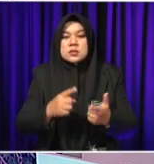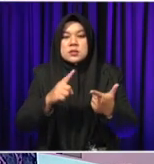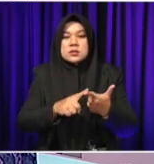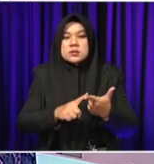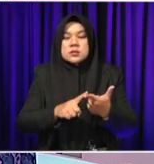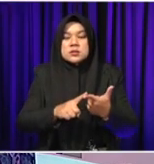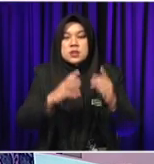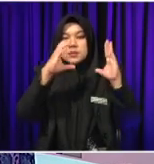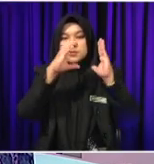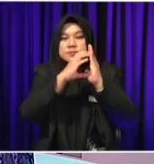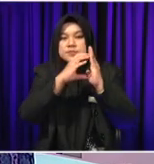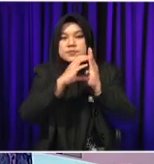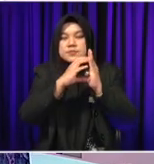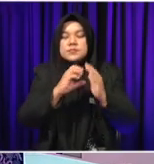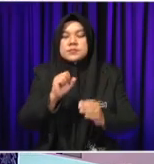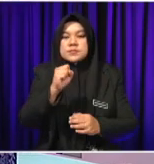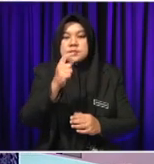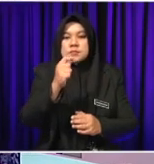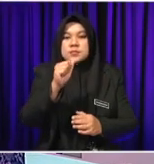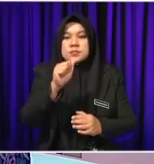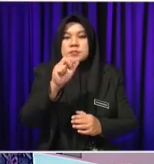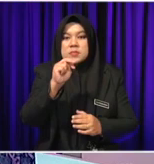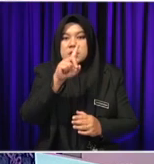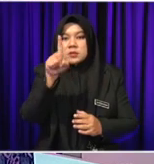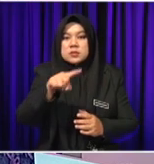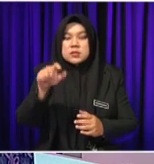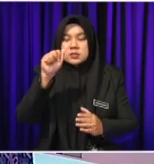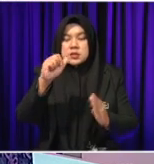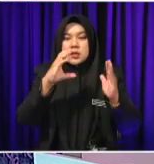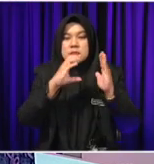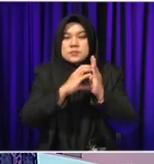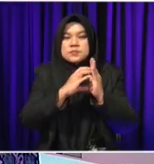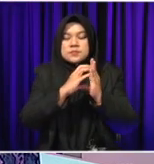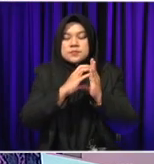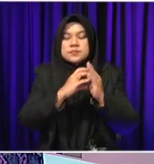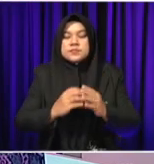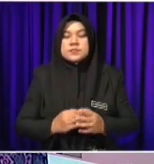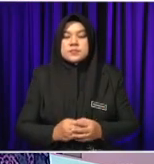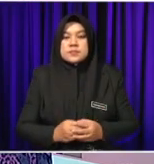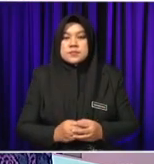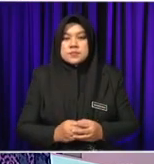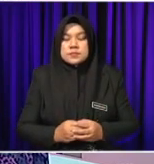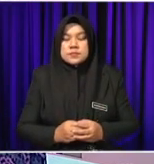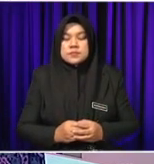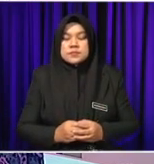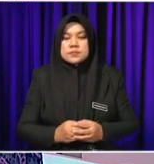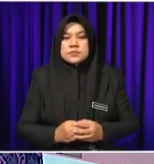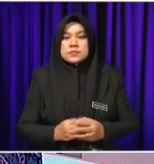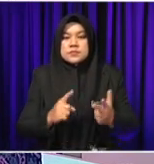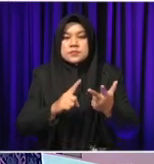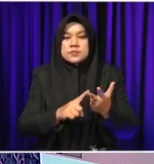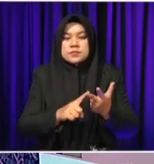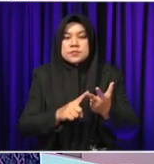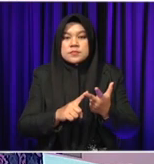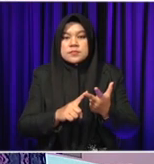stanza. Now they are more familiar with paragraphs. So in poems, we have stanzas, or we can always call it as paragraph. Mm-hmm. Right. The next